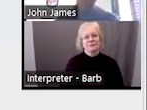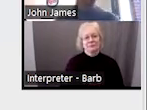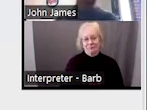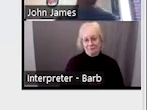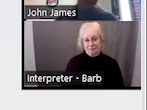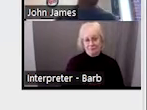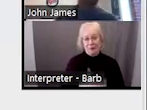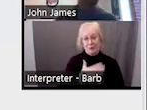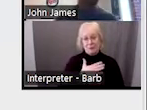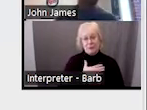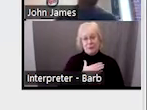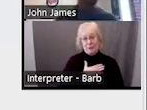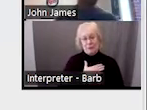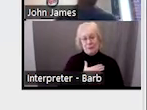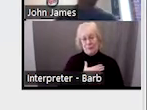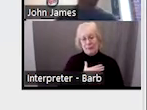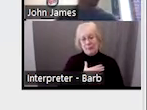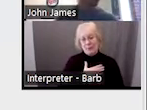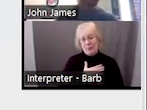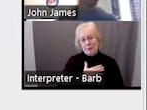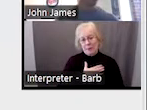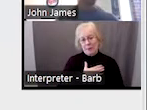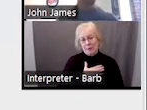Mm-hmm. My stepfather's handwriting is kind of,